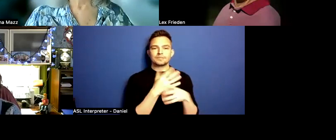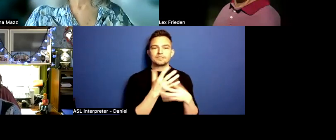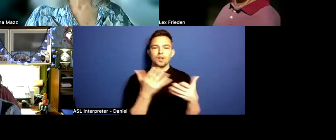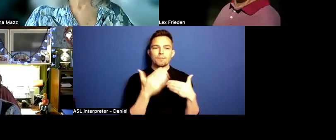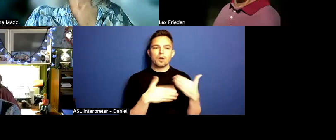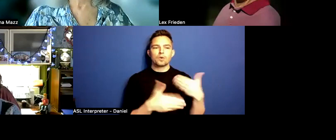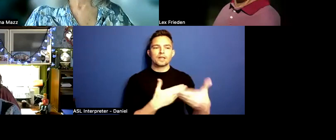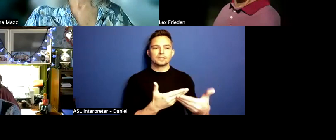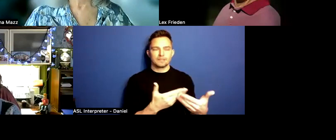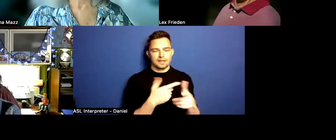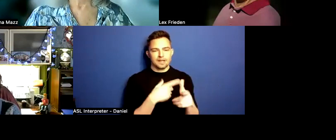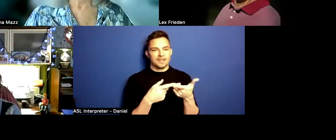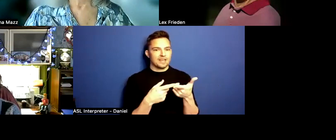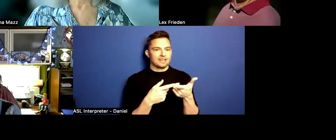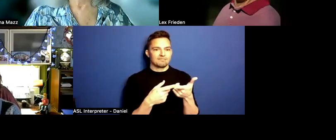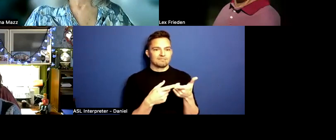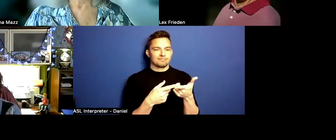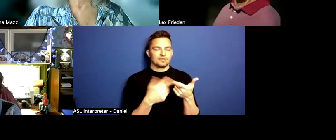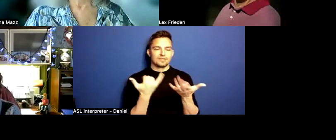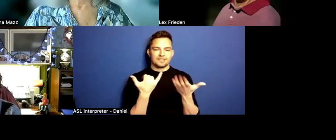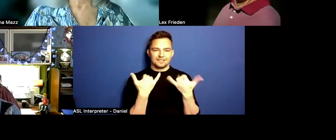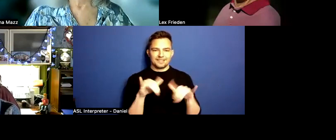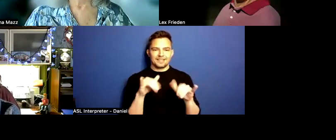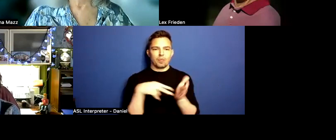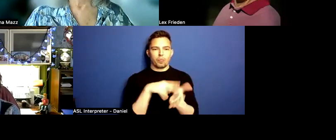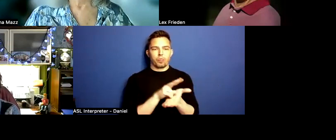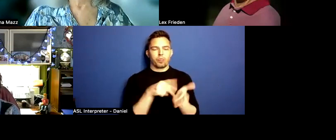and we're still stumbling.